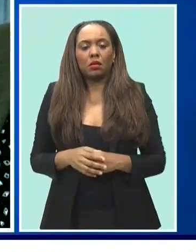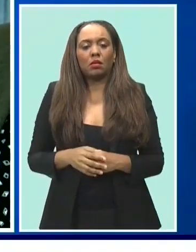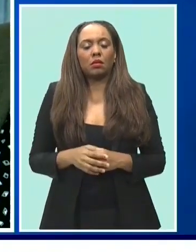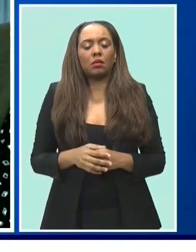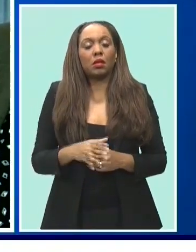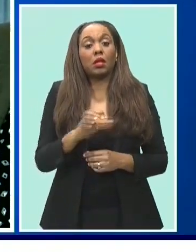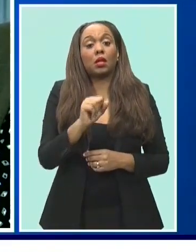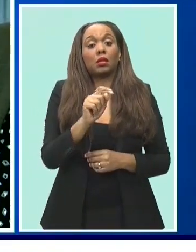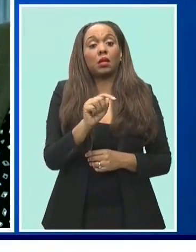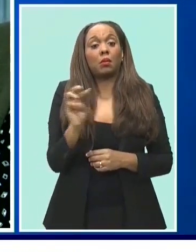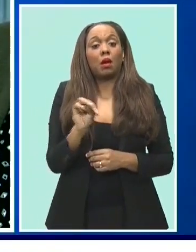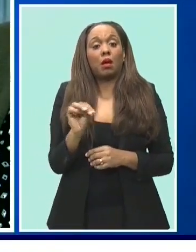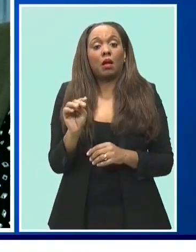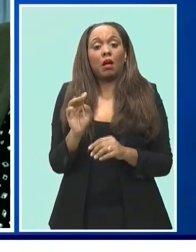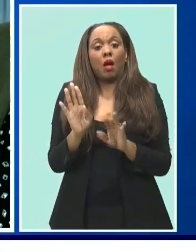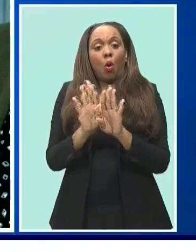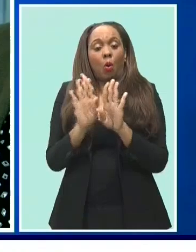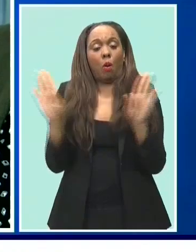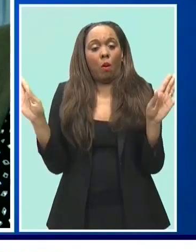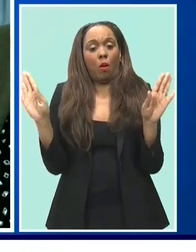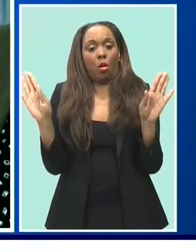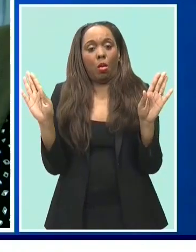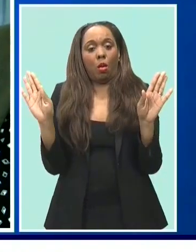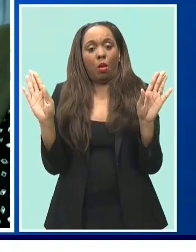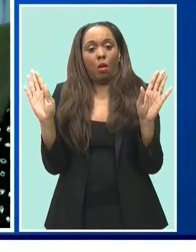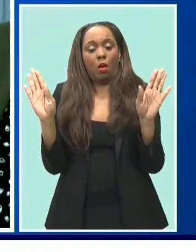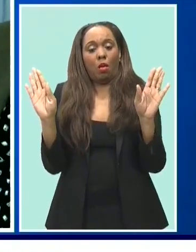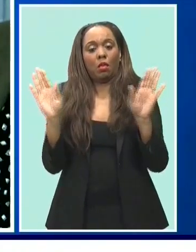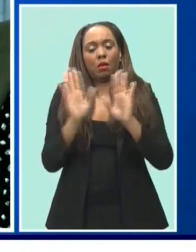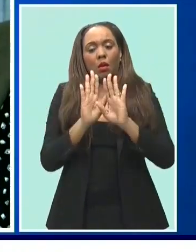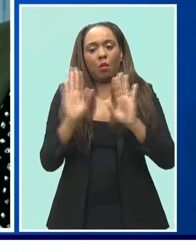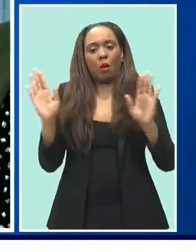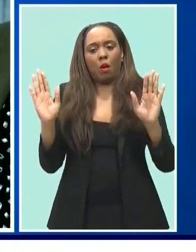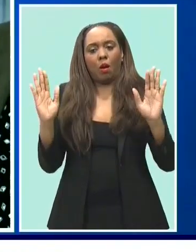wall in Black Rock, just across from